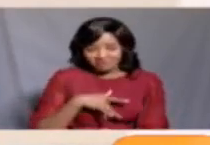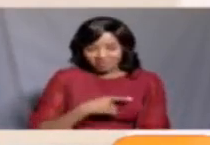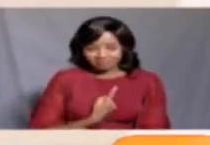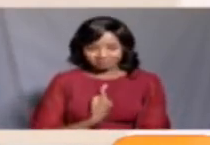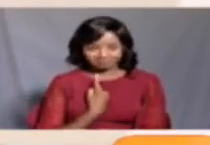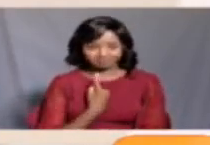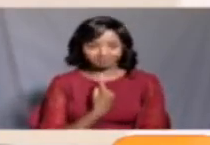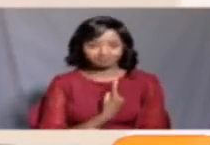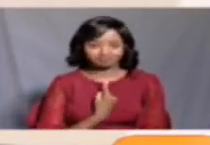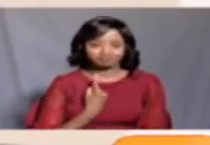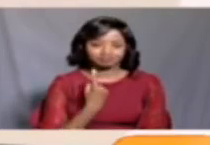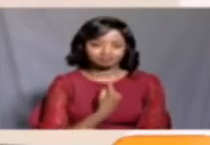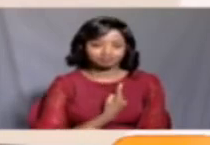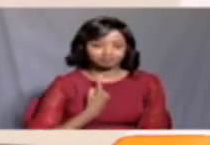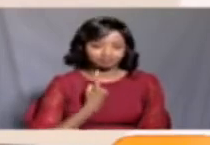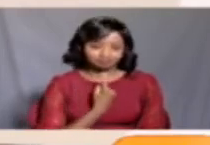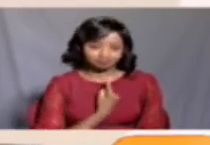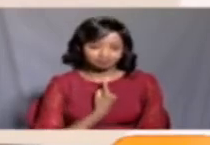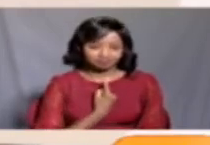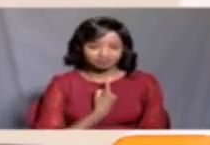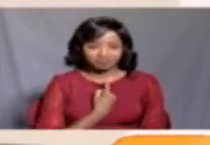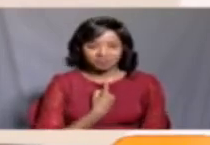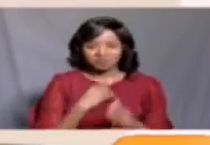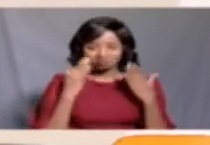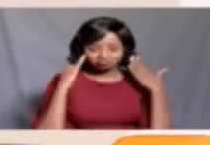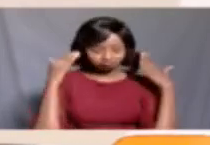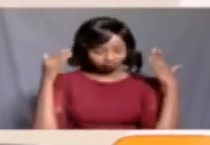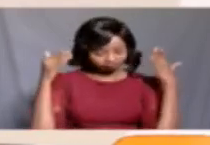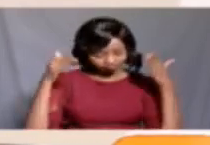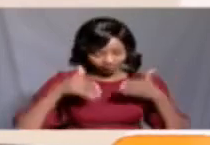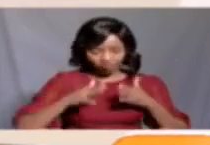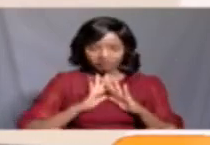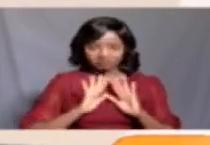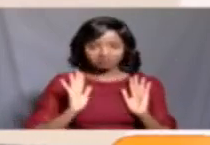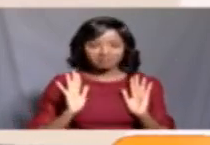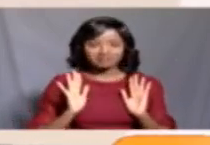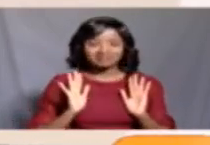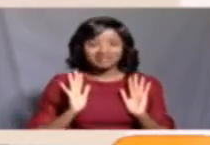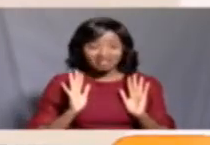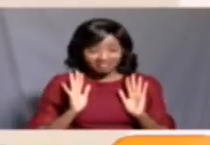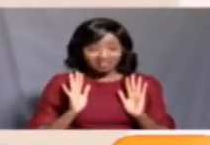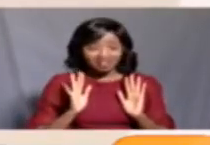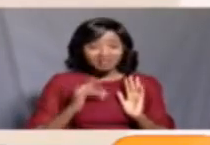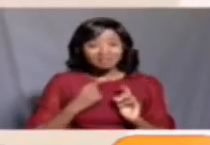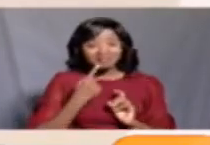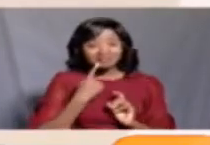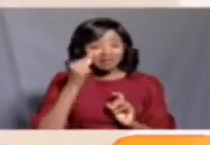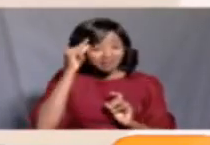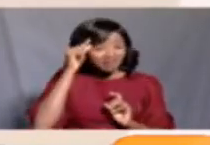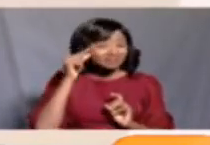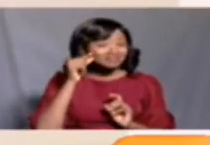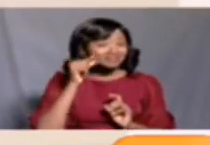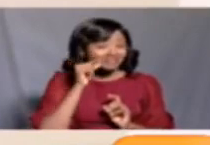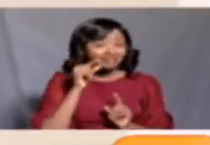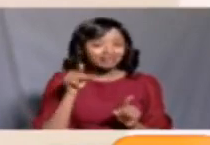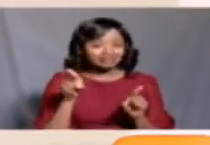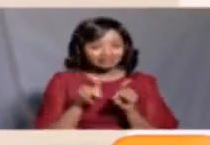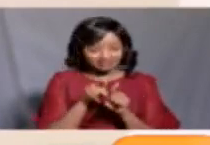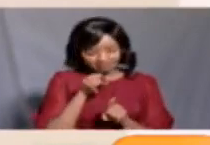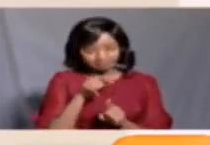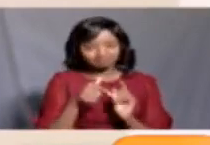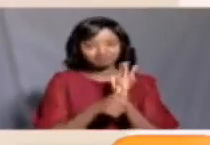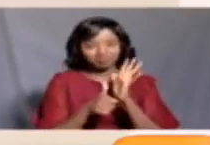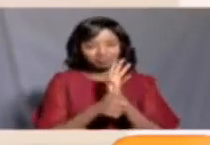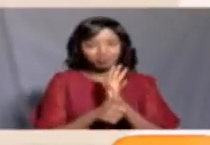questions about going through things on their own and not really having support. Now, I don't even want to start on the gender question because that I think we'll tackle a